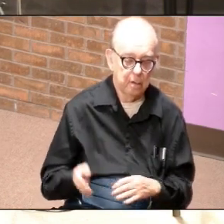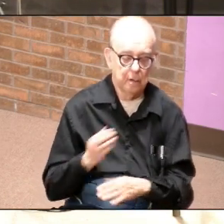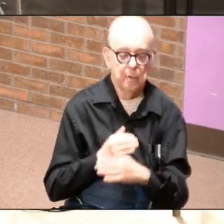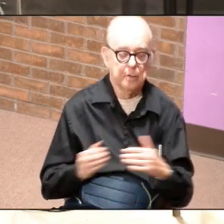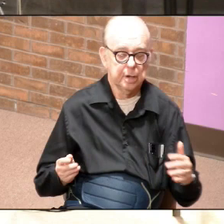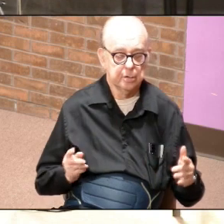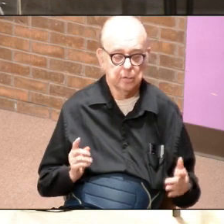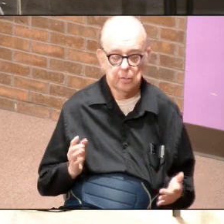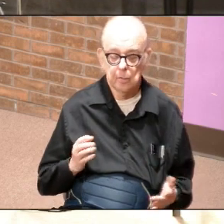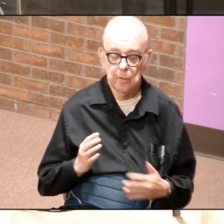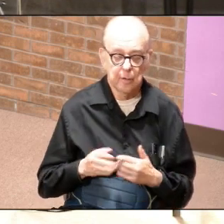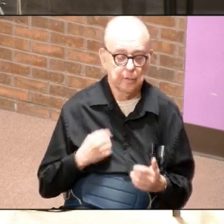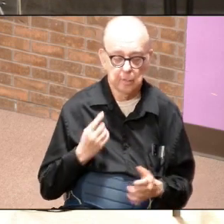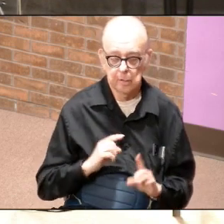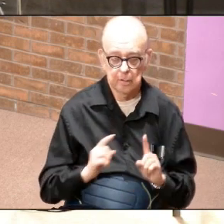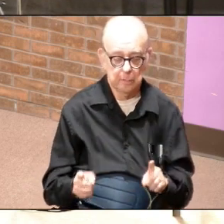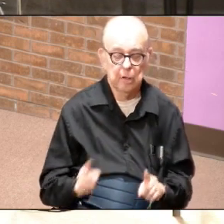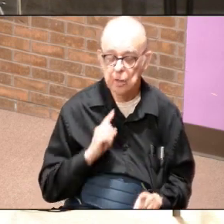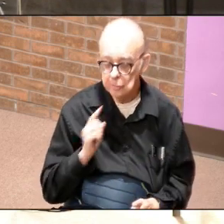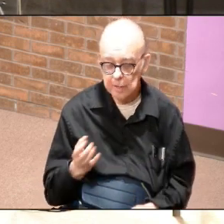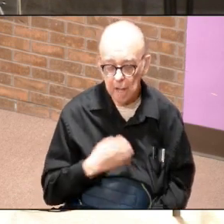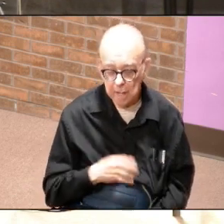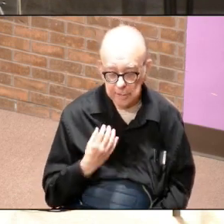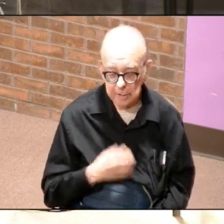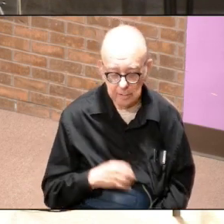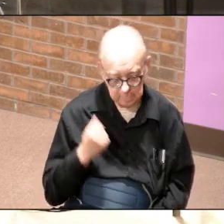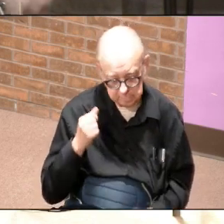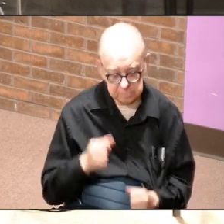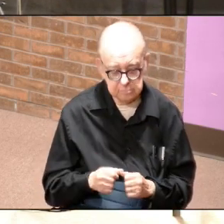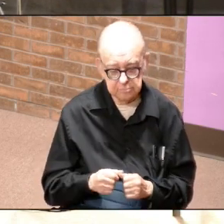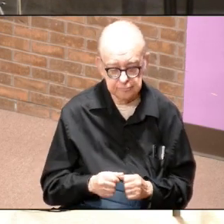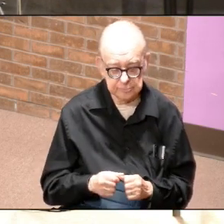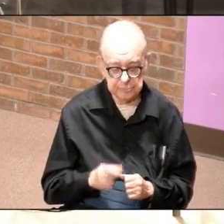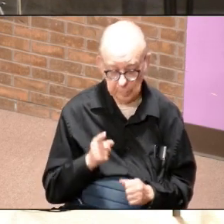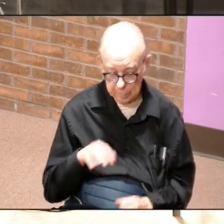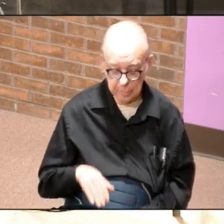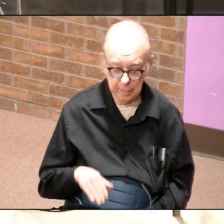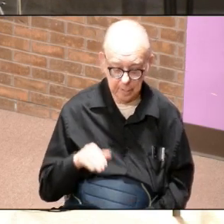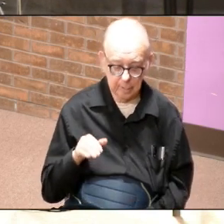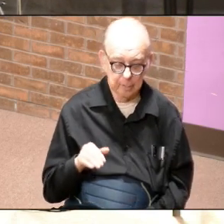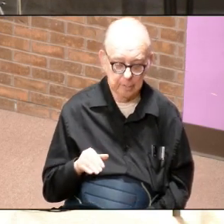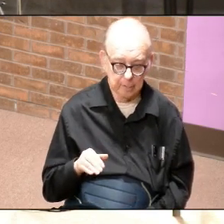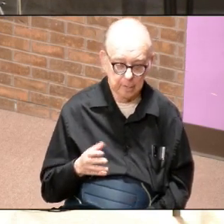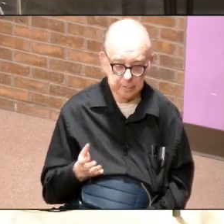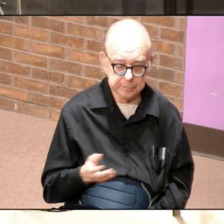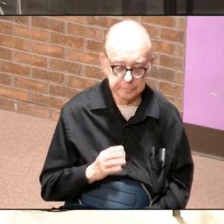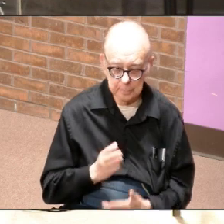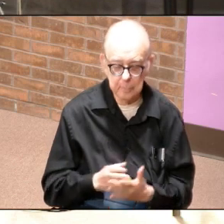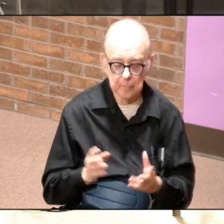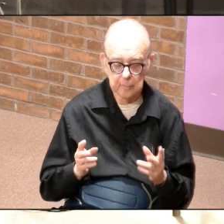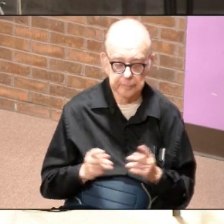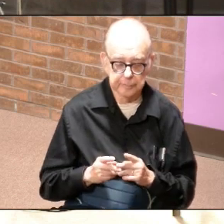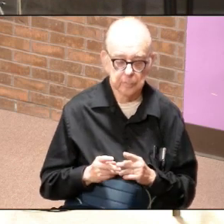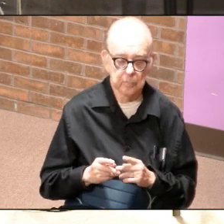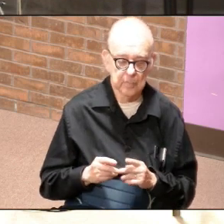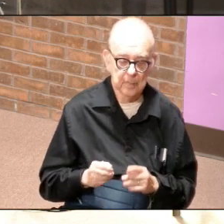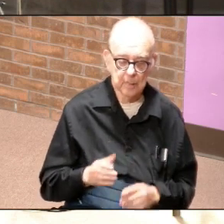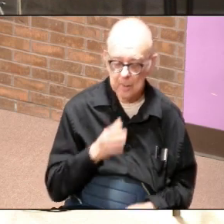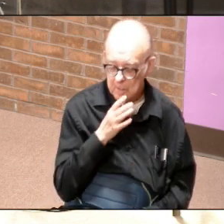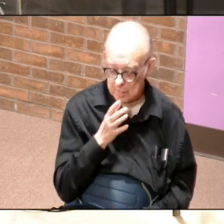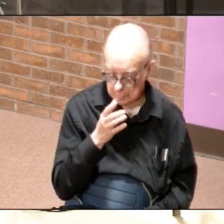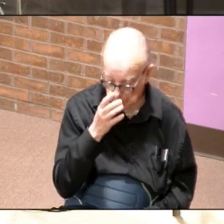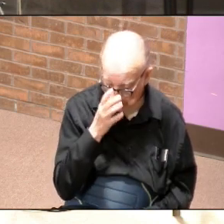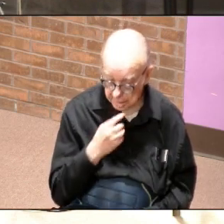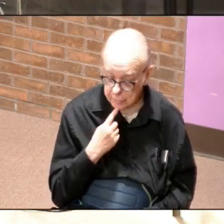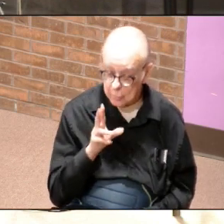wherever. It is awesome. Remember growing up where you wanted to go somewhere and your mom and dad told